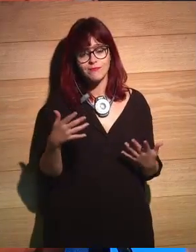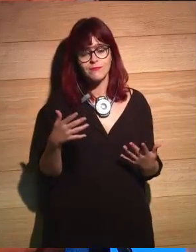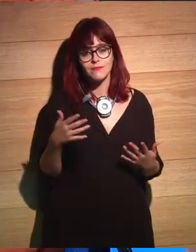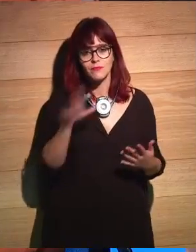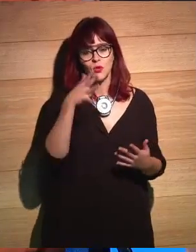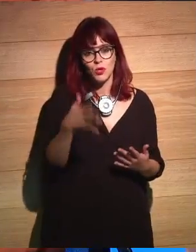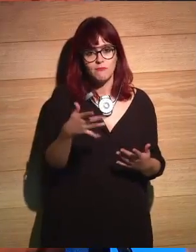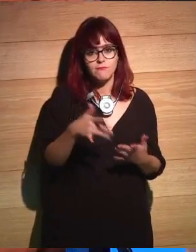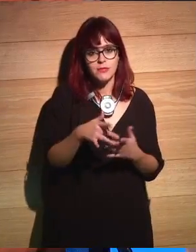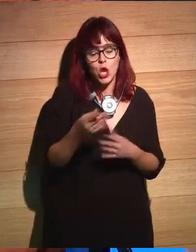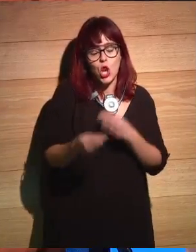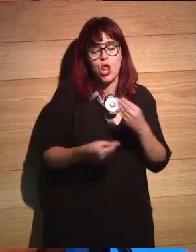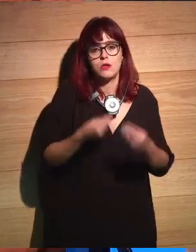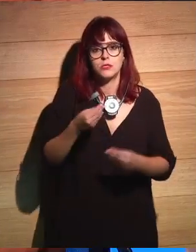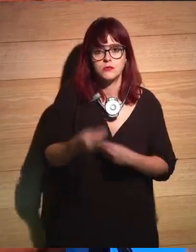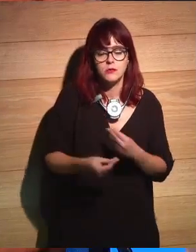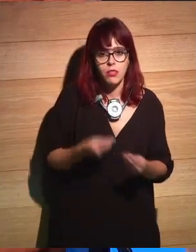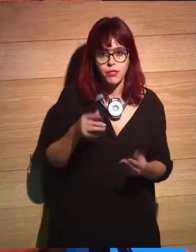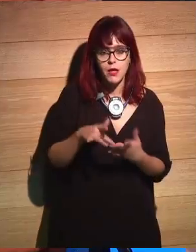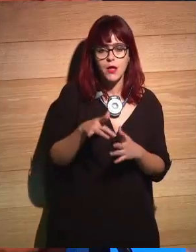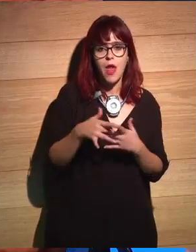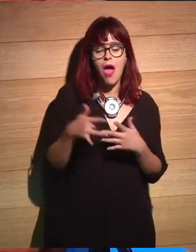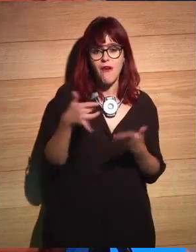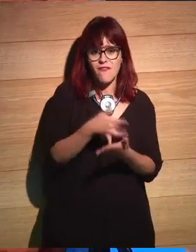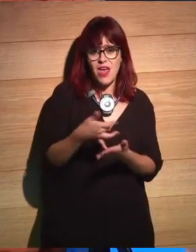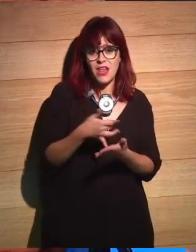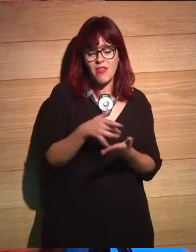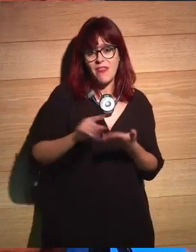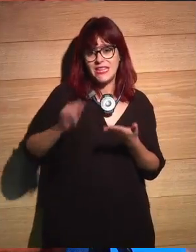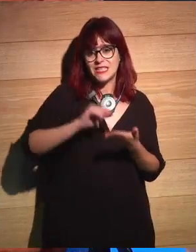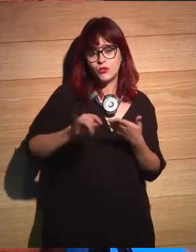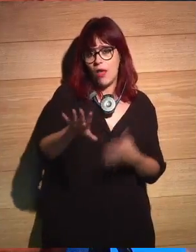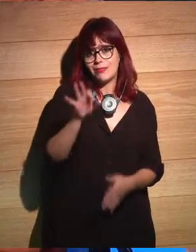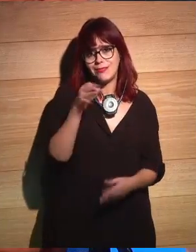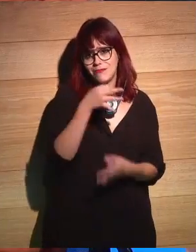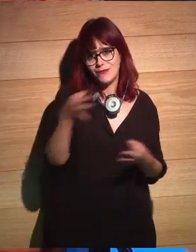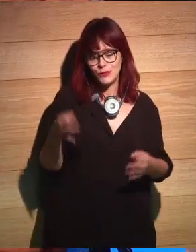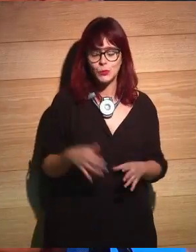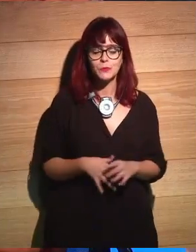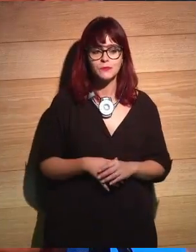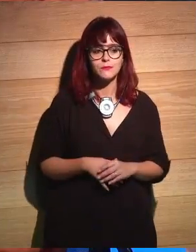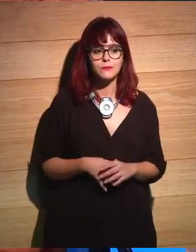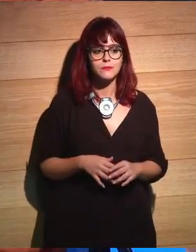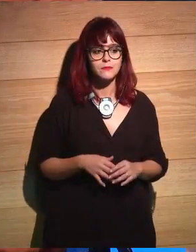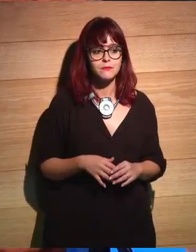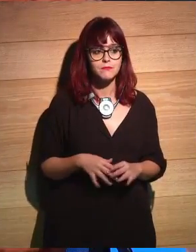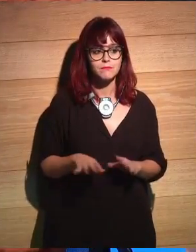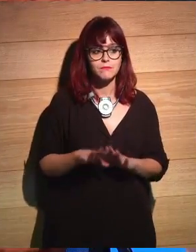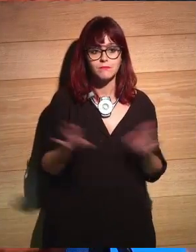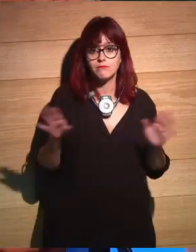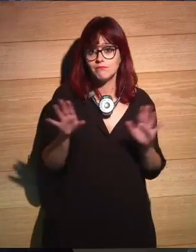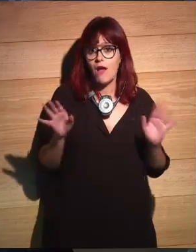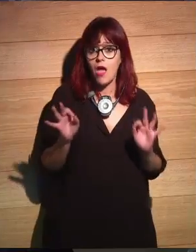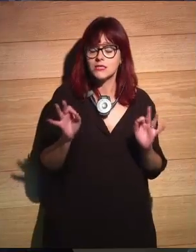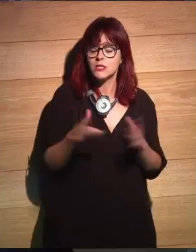circumstance, because I think that's what allows us to understand fragility of literature